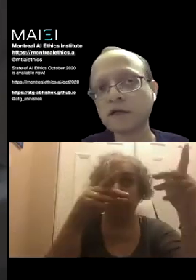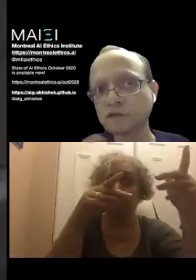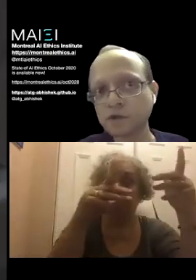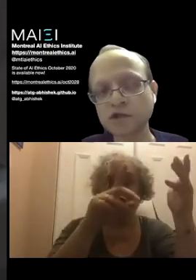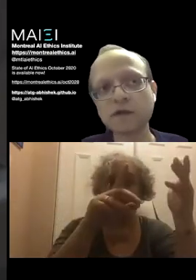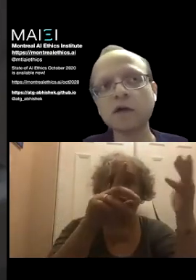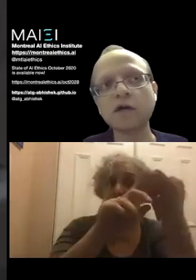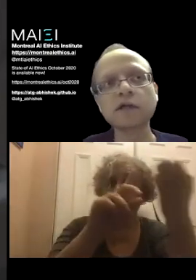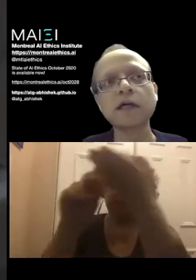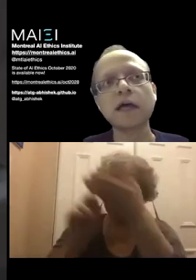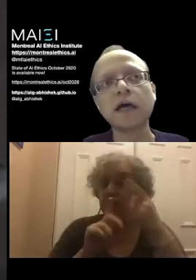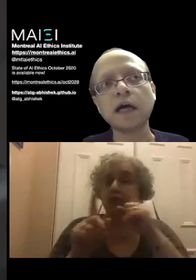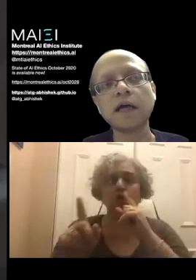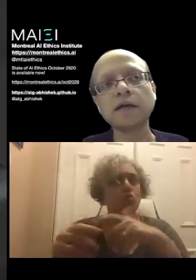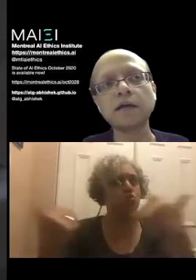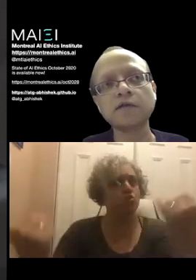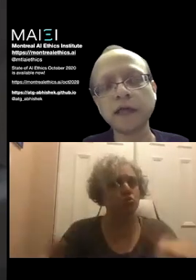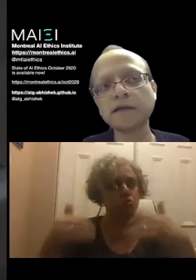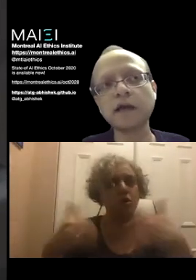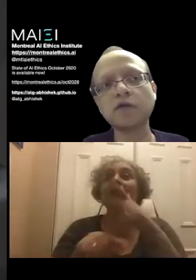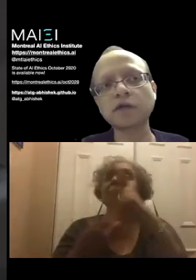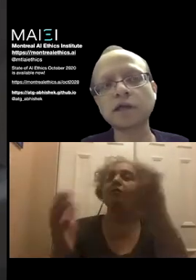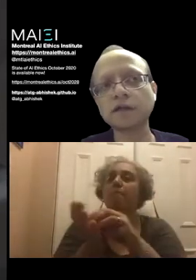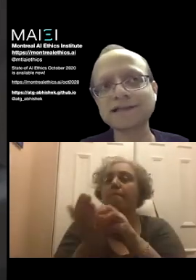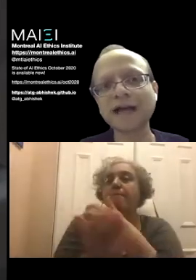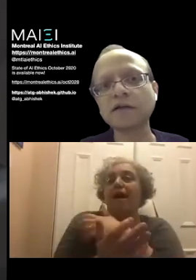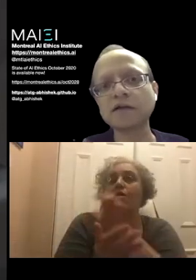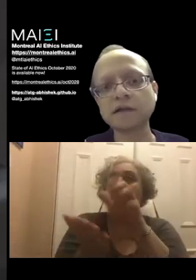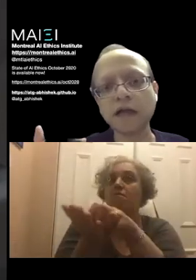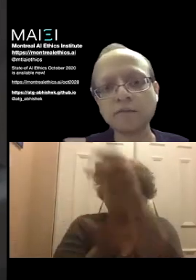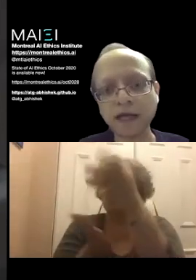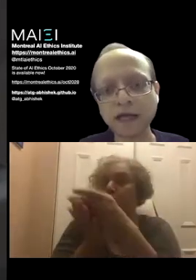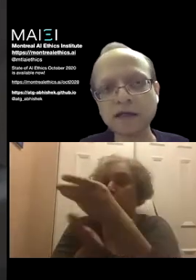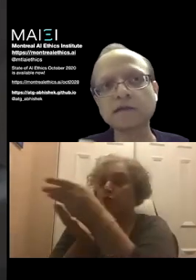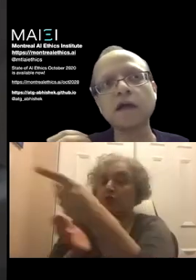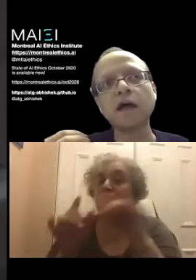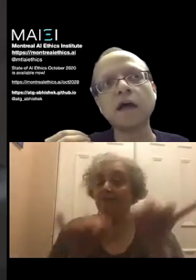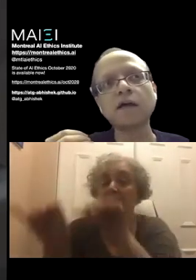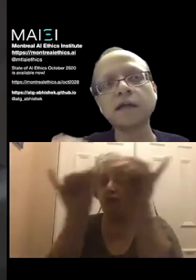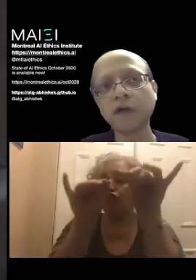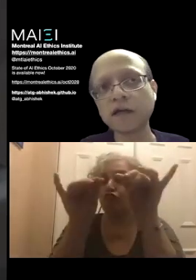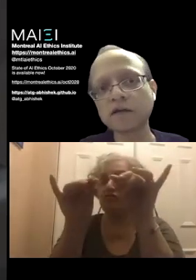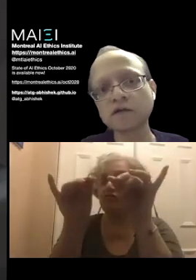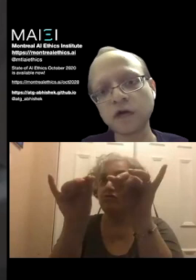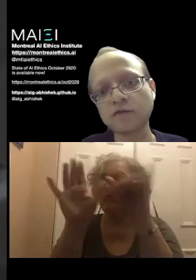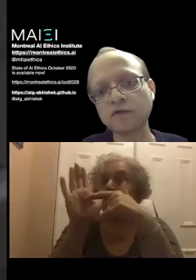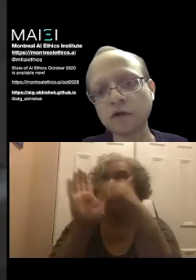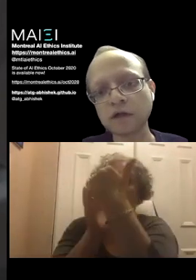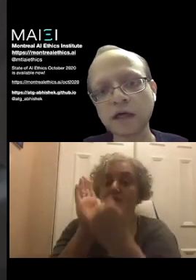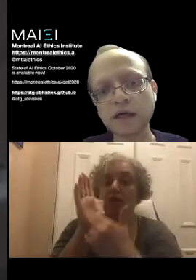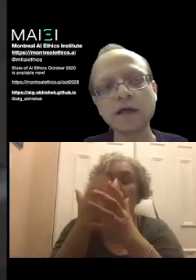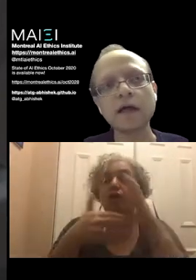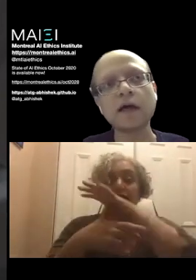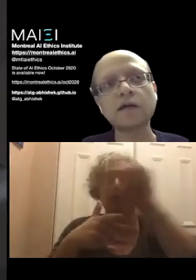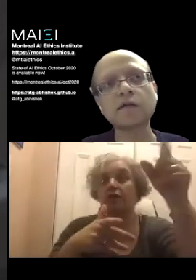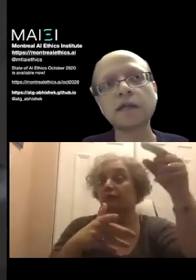have tremendous purchasing power. And if they set out clear standards and mandates, then vendors do have to fall